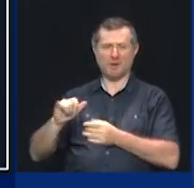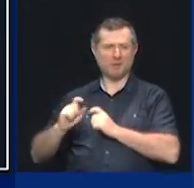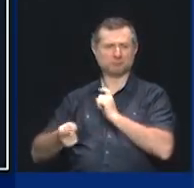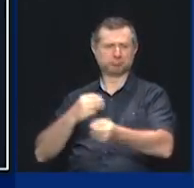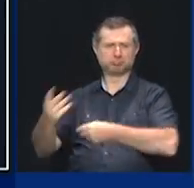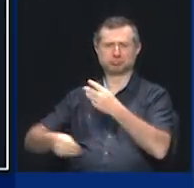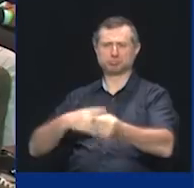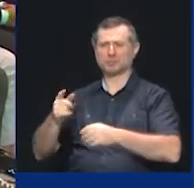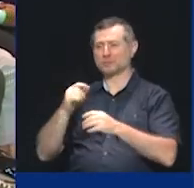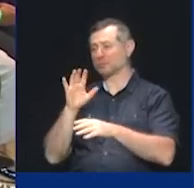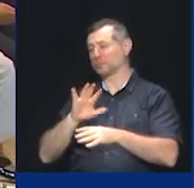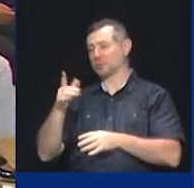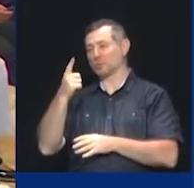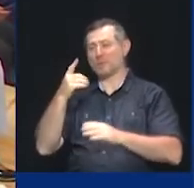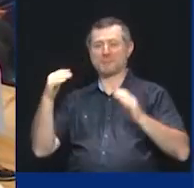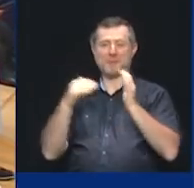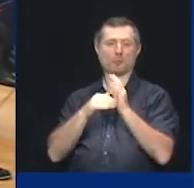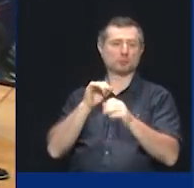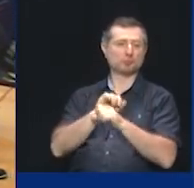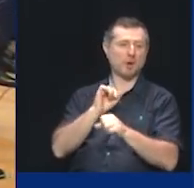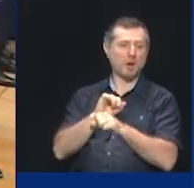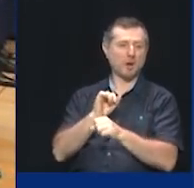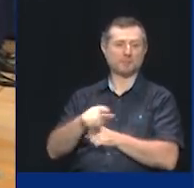21,000 jobs.